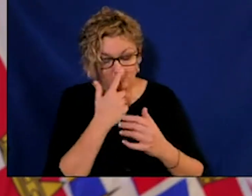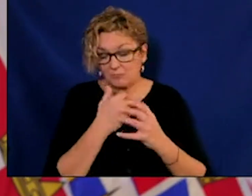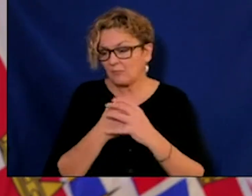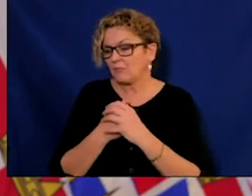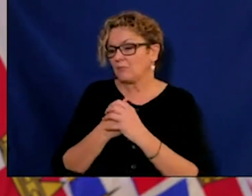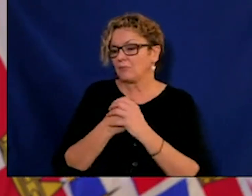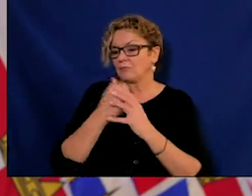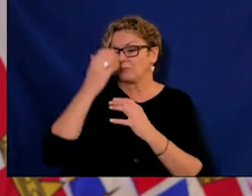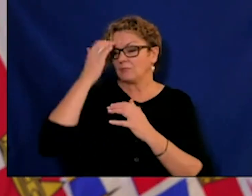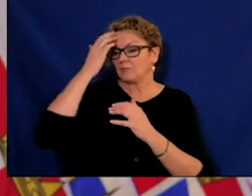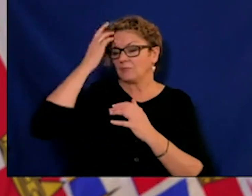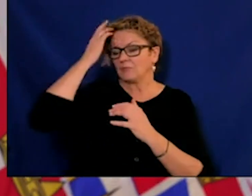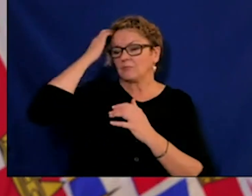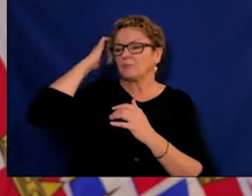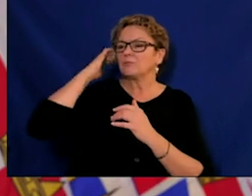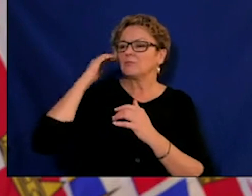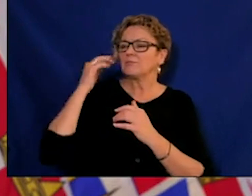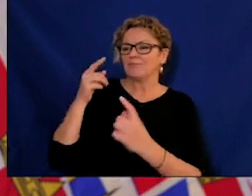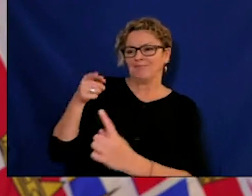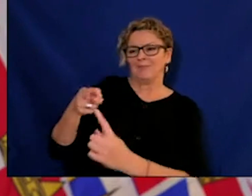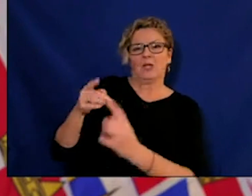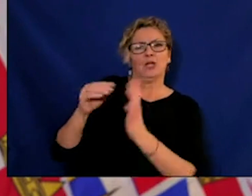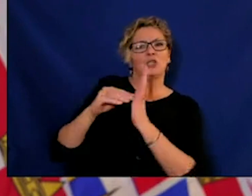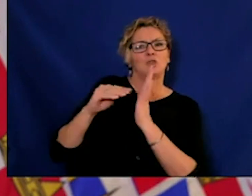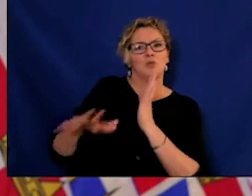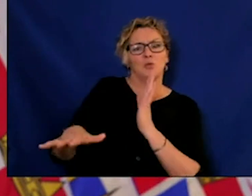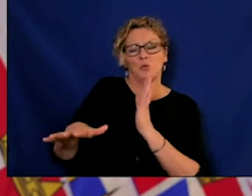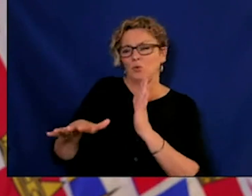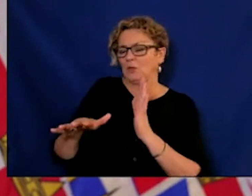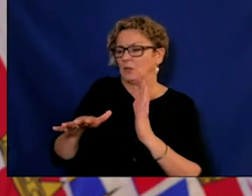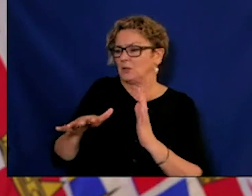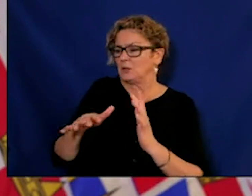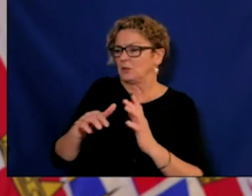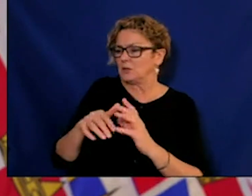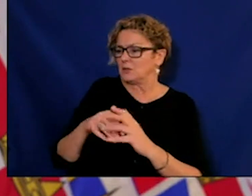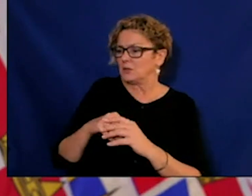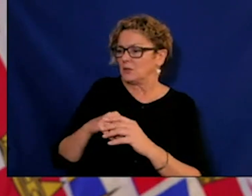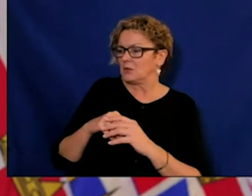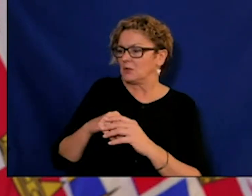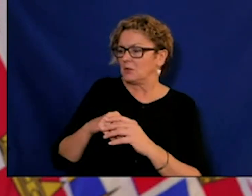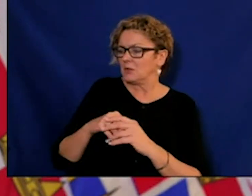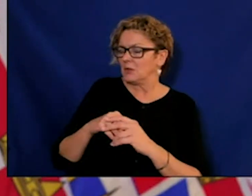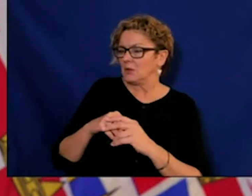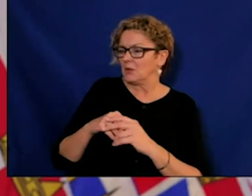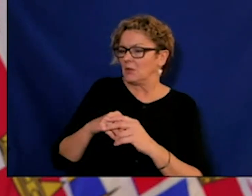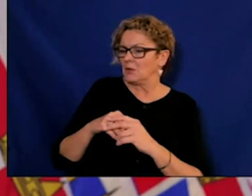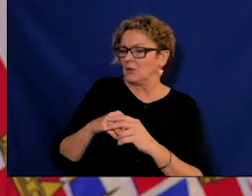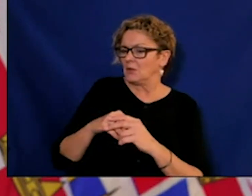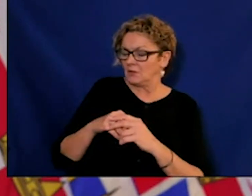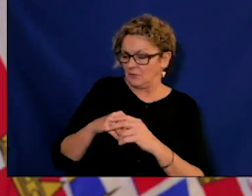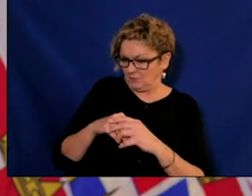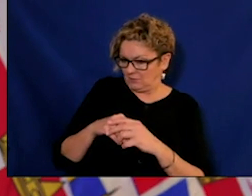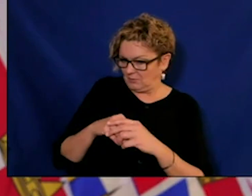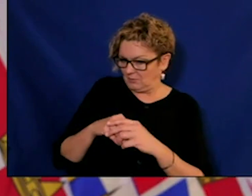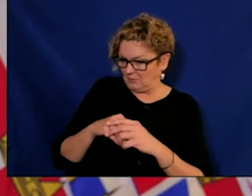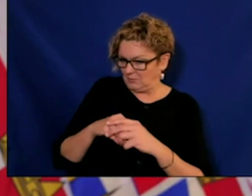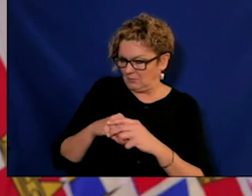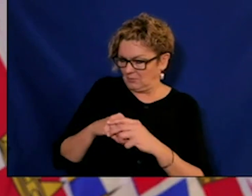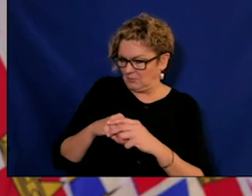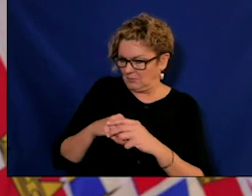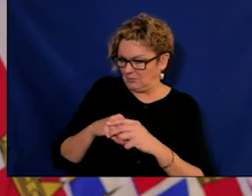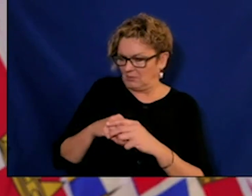for a colleague who has a question. But given that students can't, schools can't control who